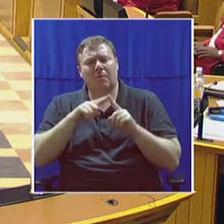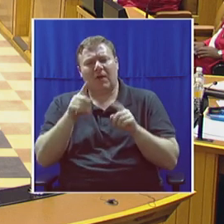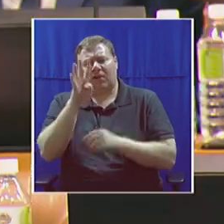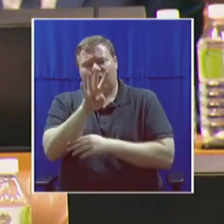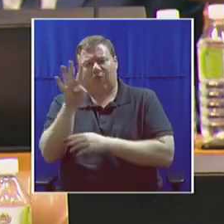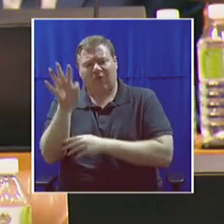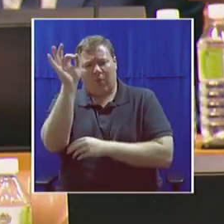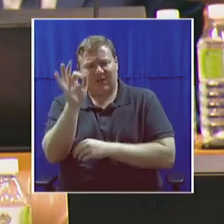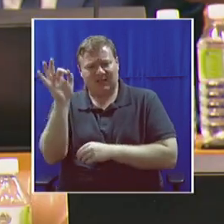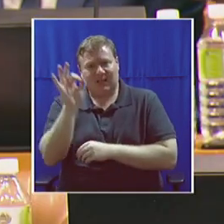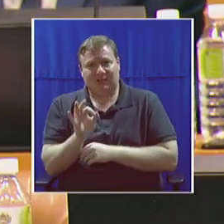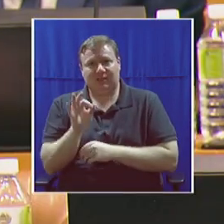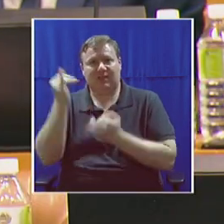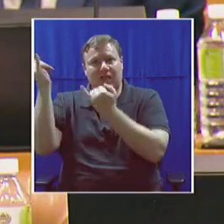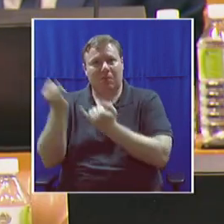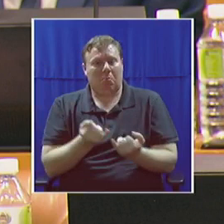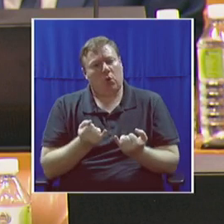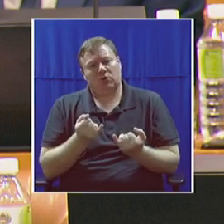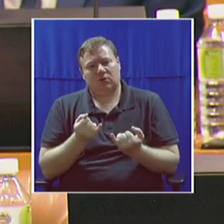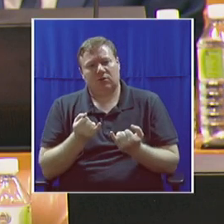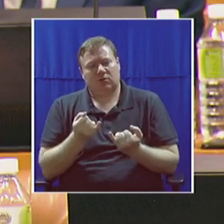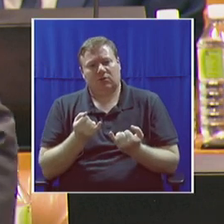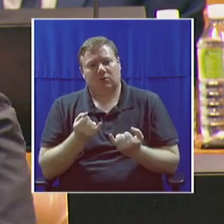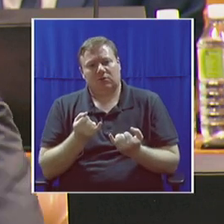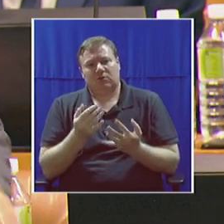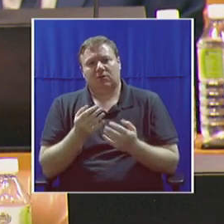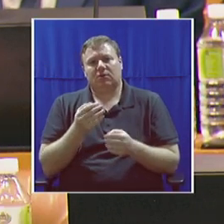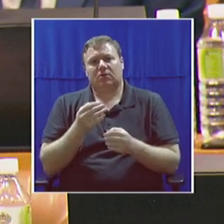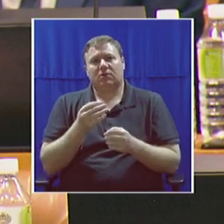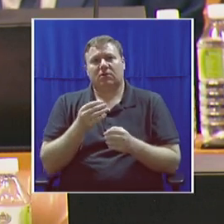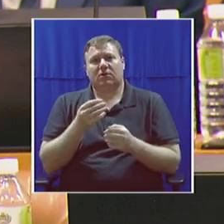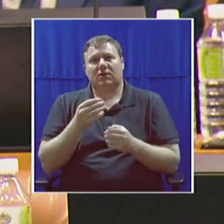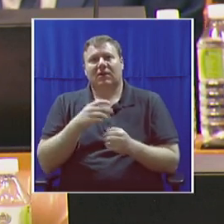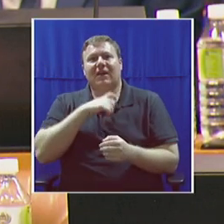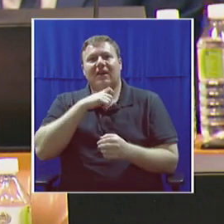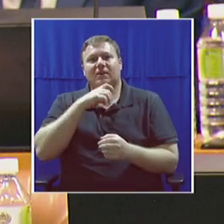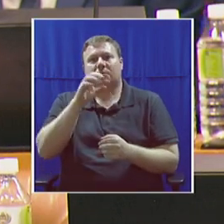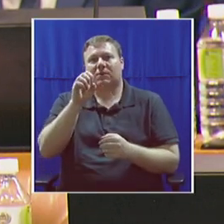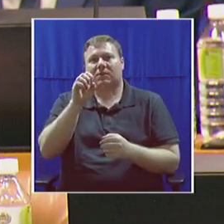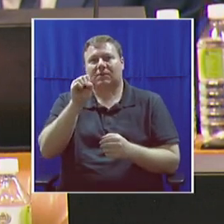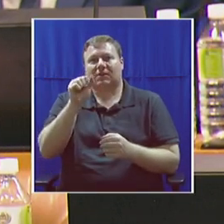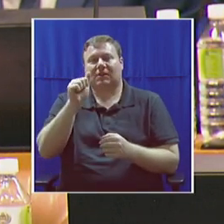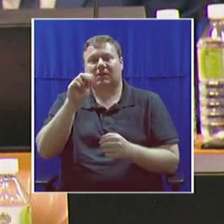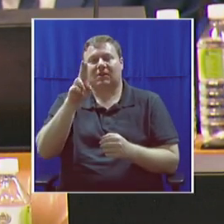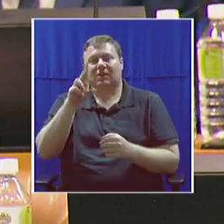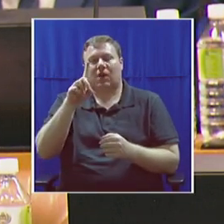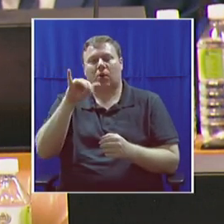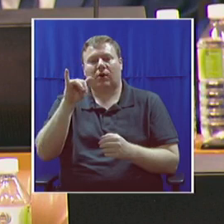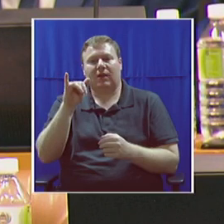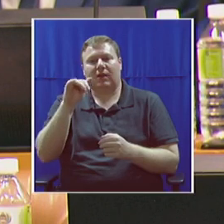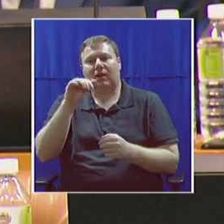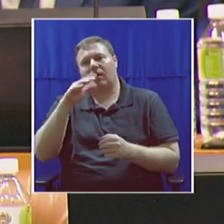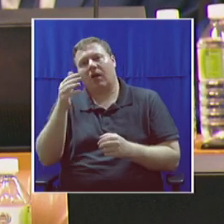crude oil imports in South Africa come from the Kingdom of Saudi Arabia the 1996 energy white paper